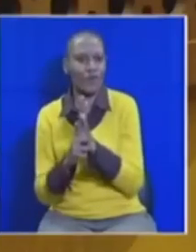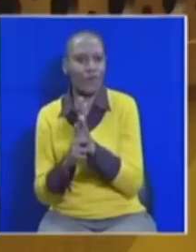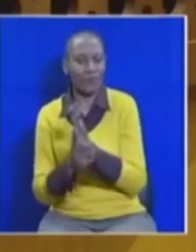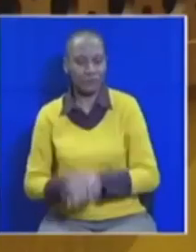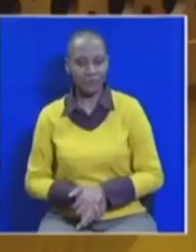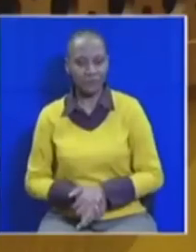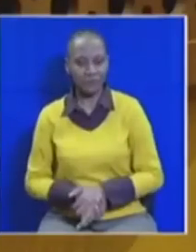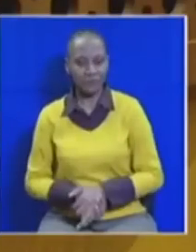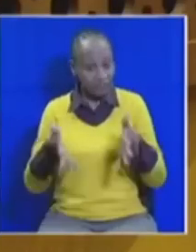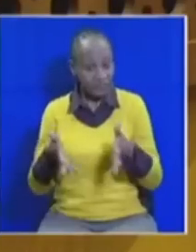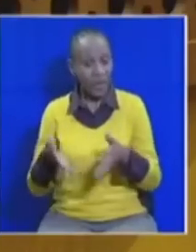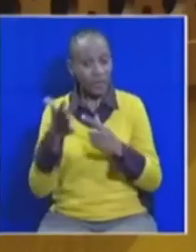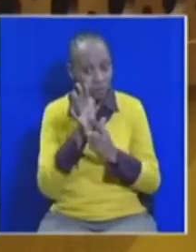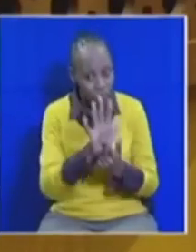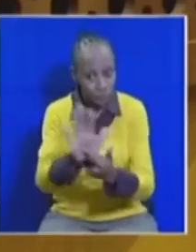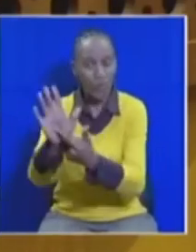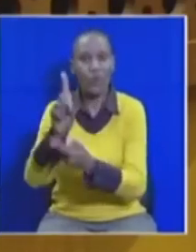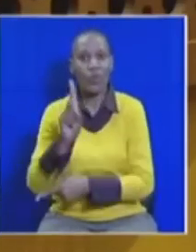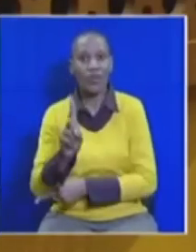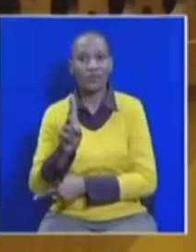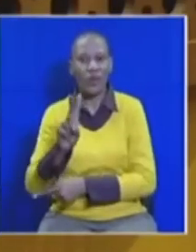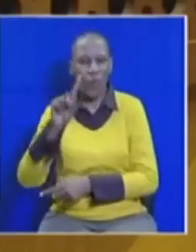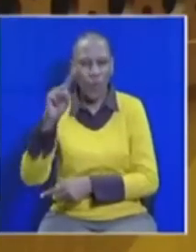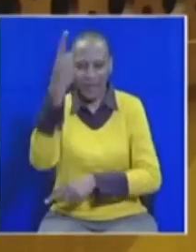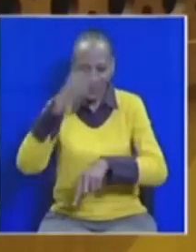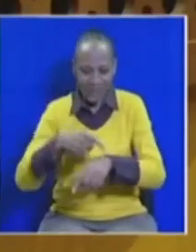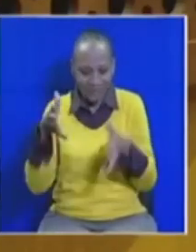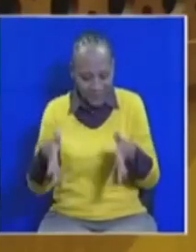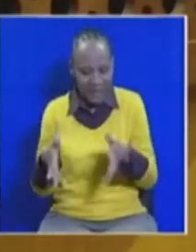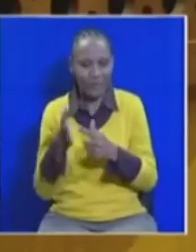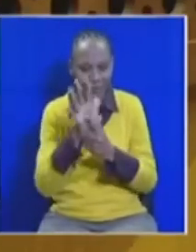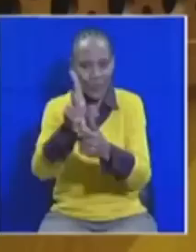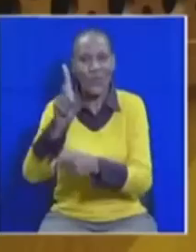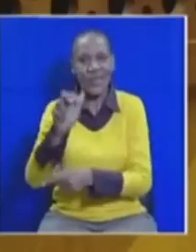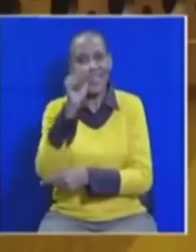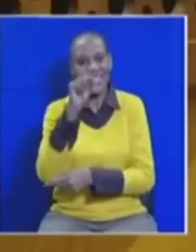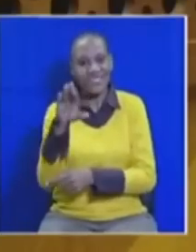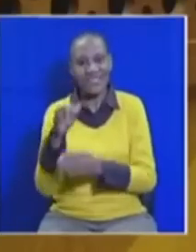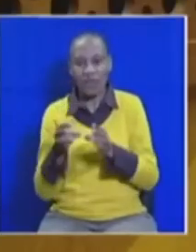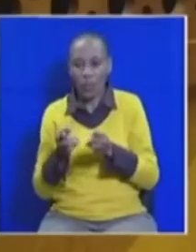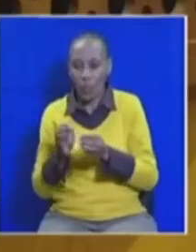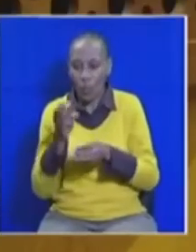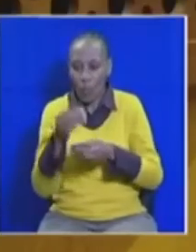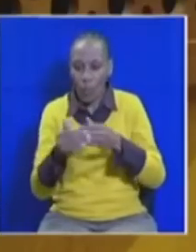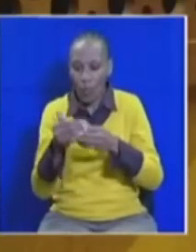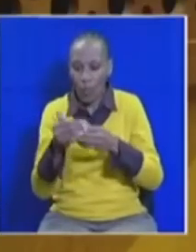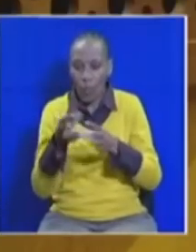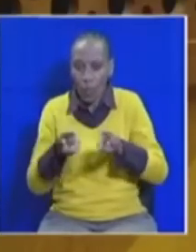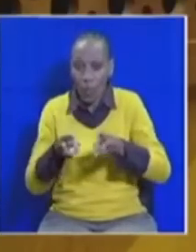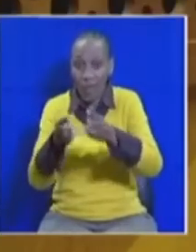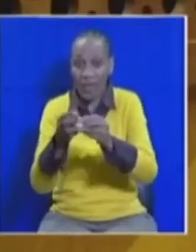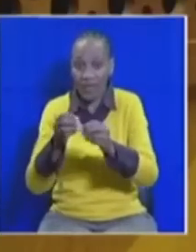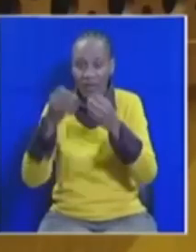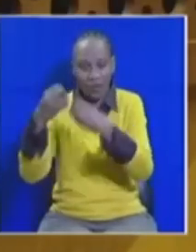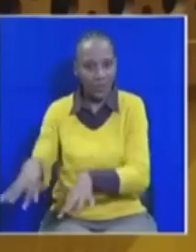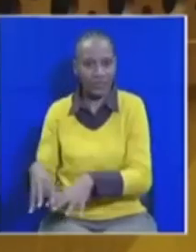Today will signal once and for all that the ANC has lost its way and there is absolutely no